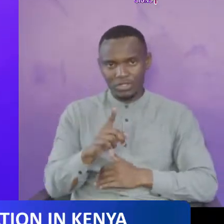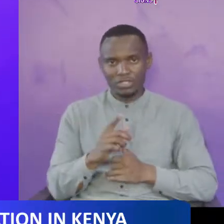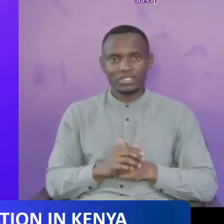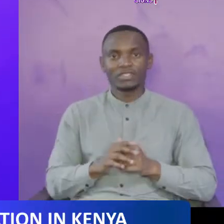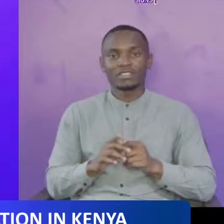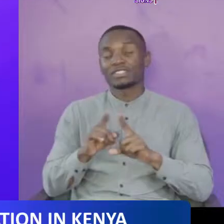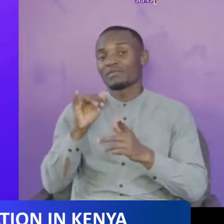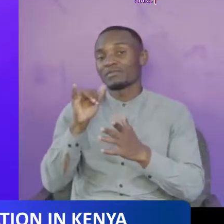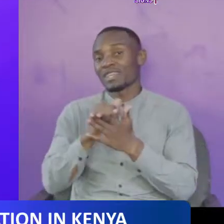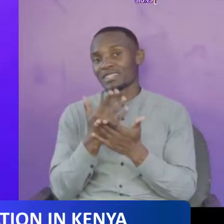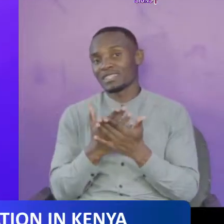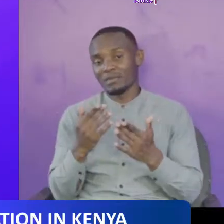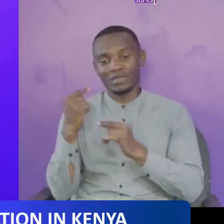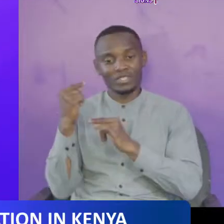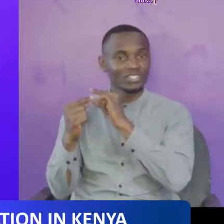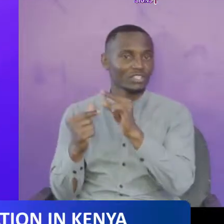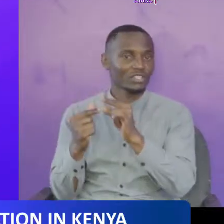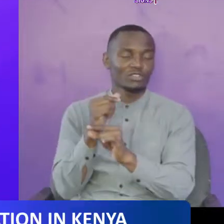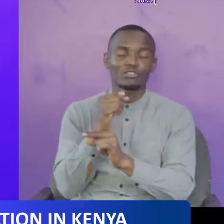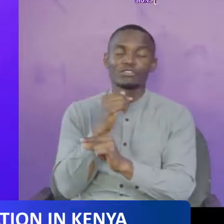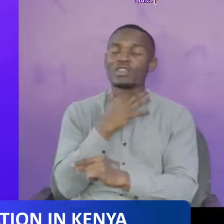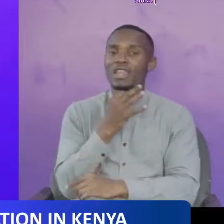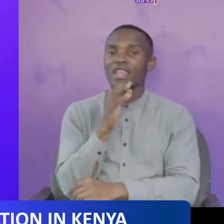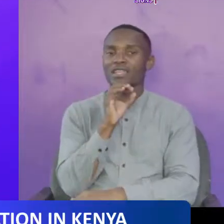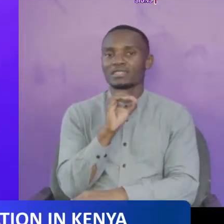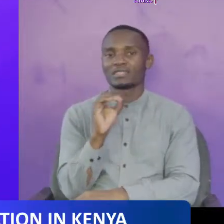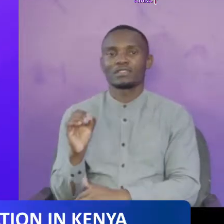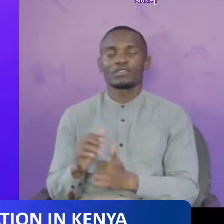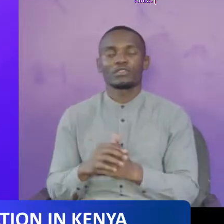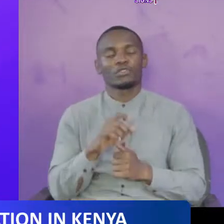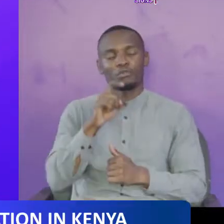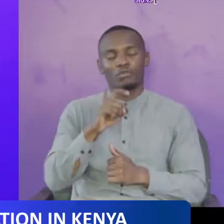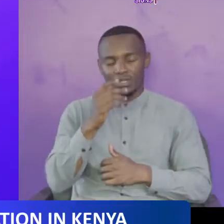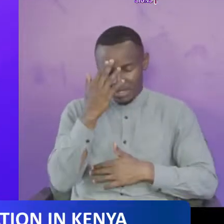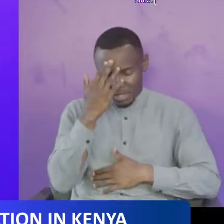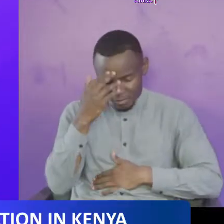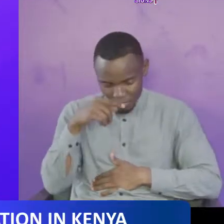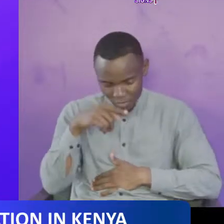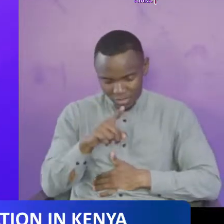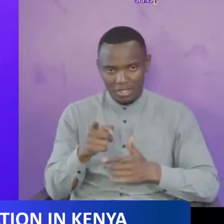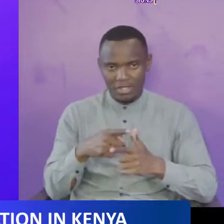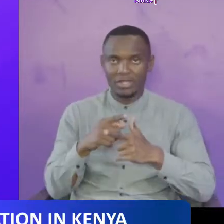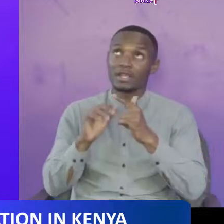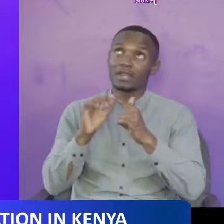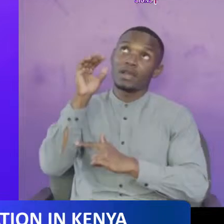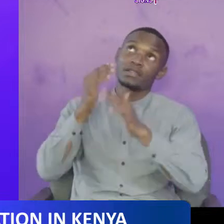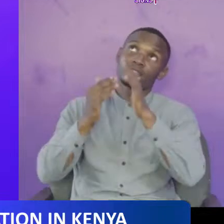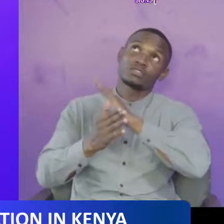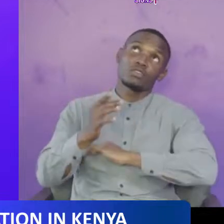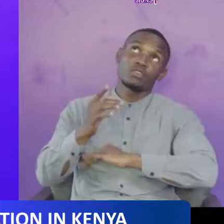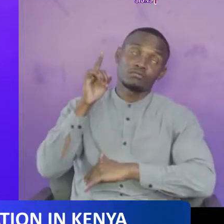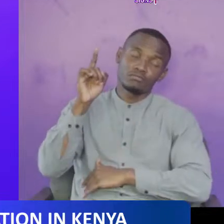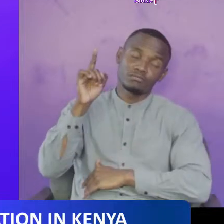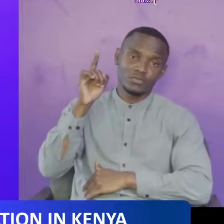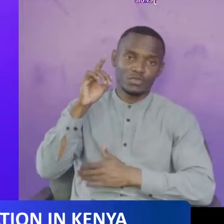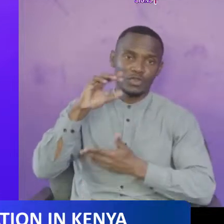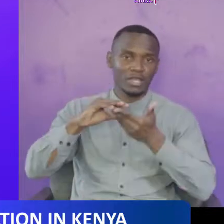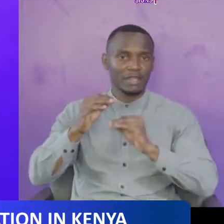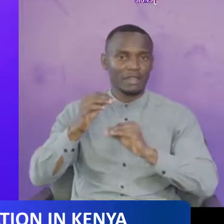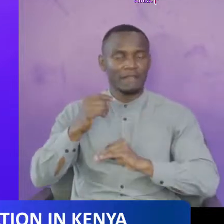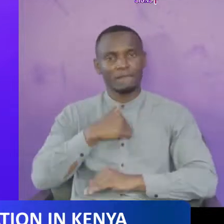to humble ourselves. You need to humble yourself and ask God, God, why did you create me? And then